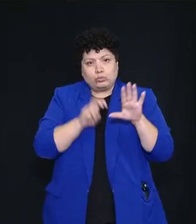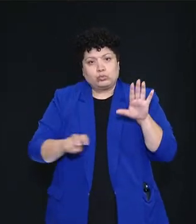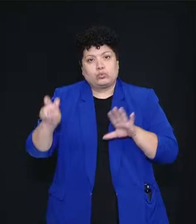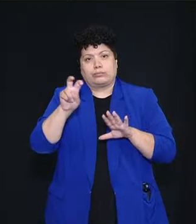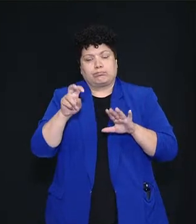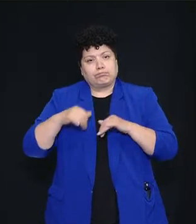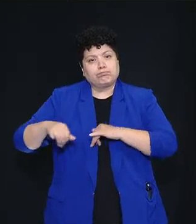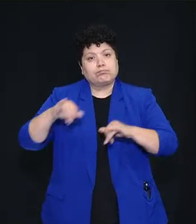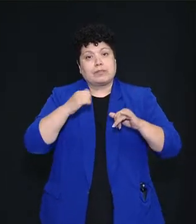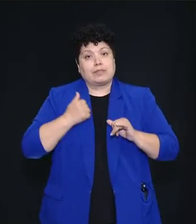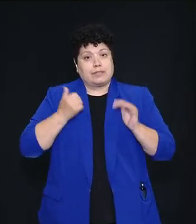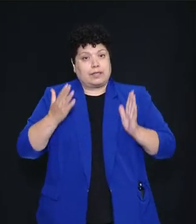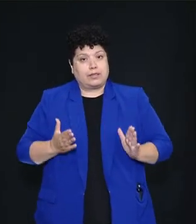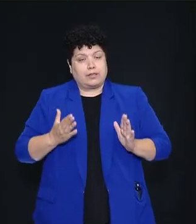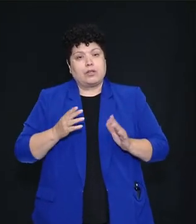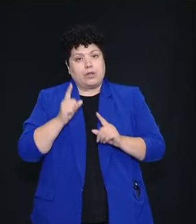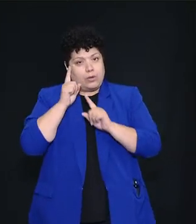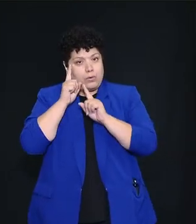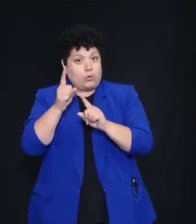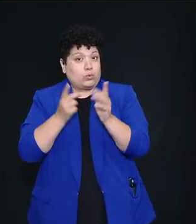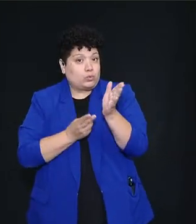accordance with